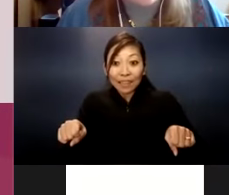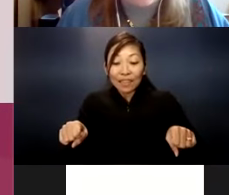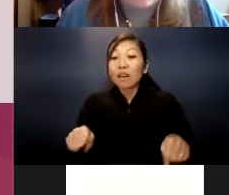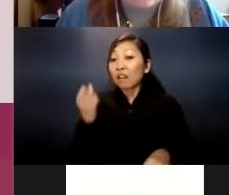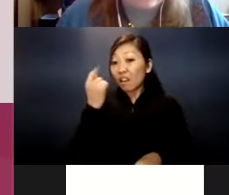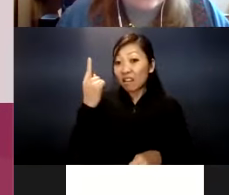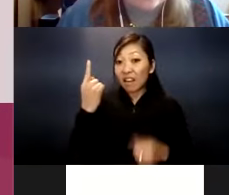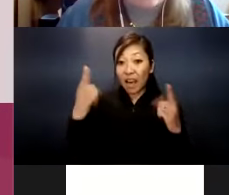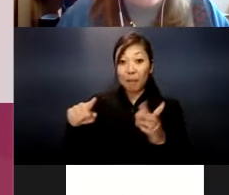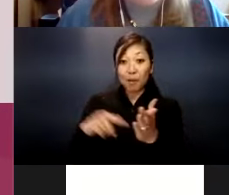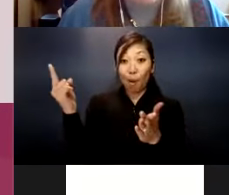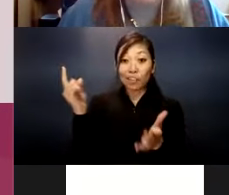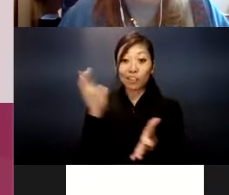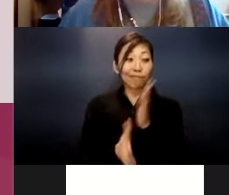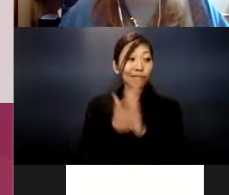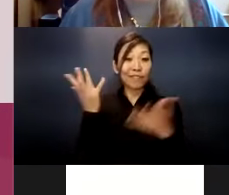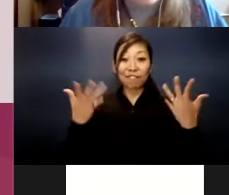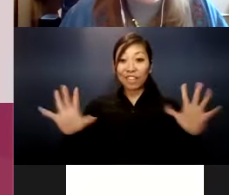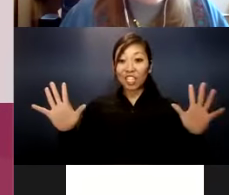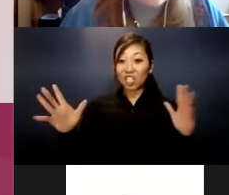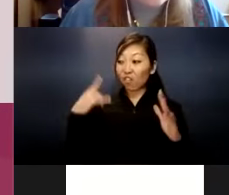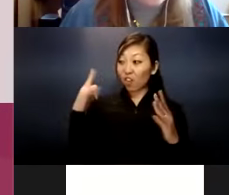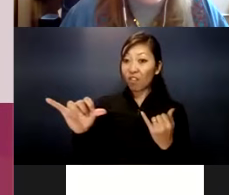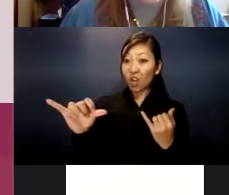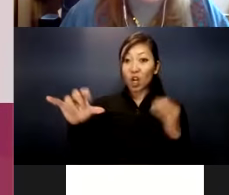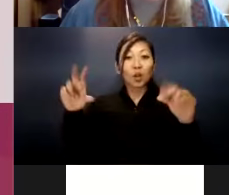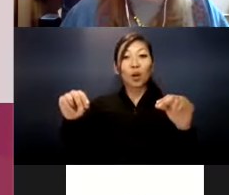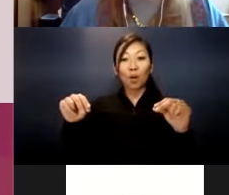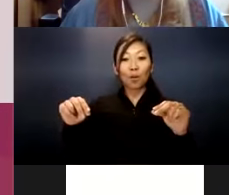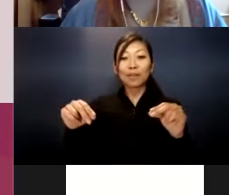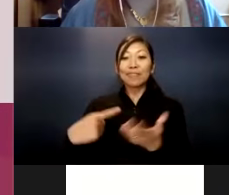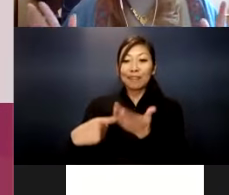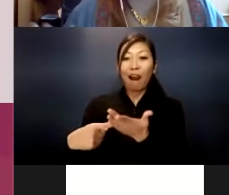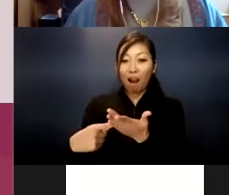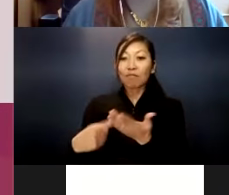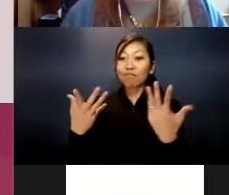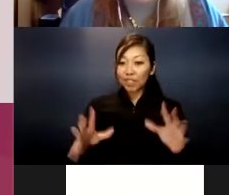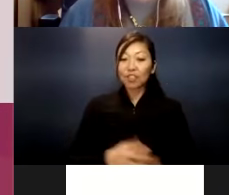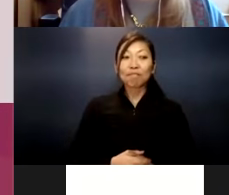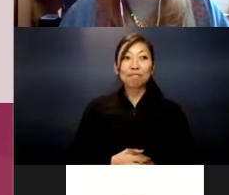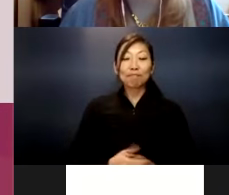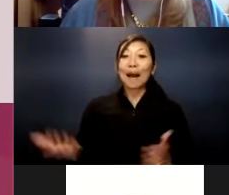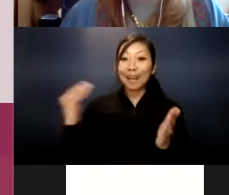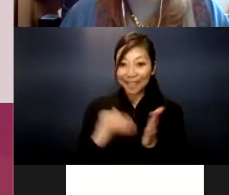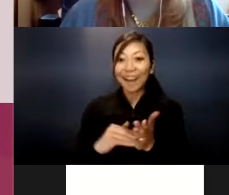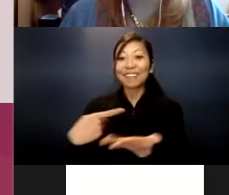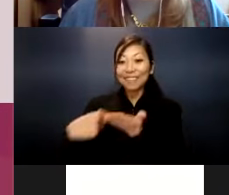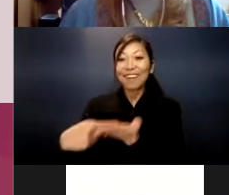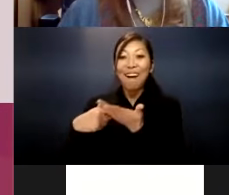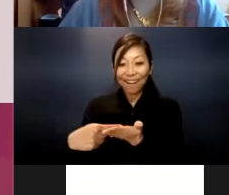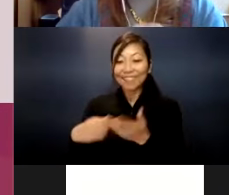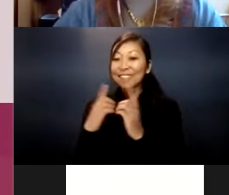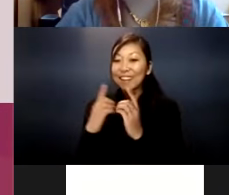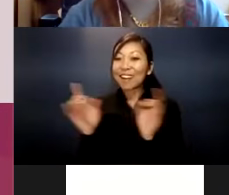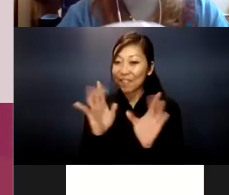are ongoing conversations with your young person. So you want it to feel good. You don't want to just get it out of the way.